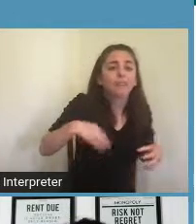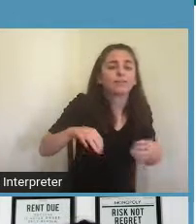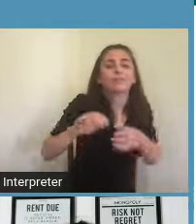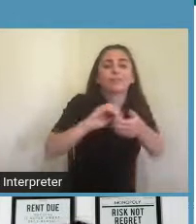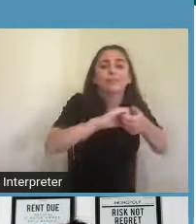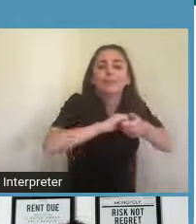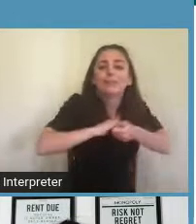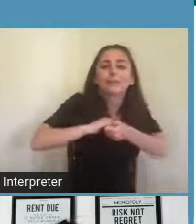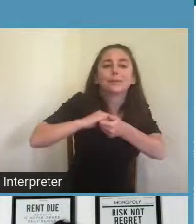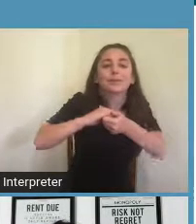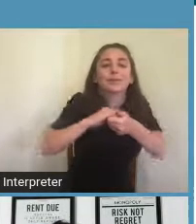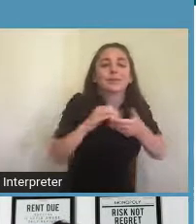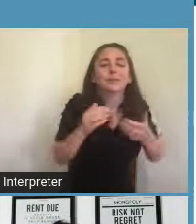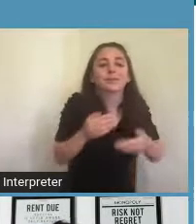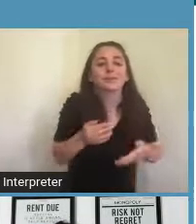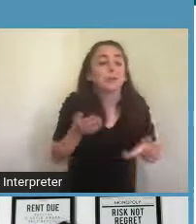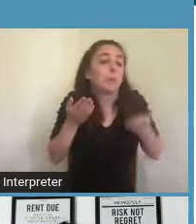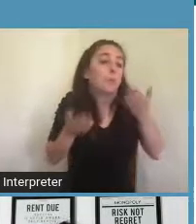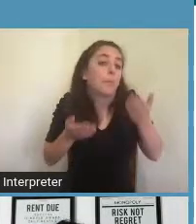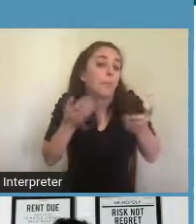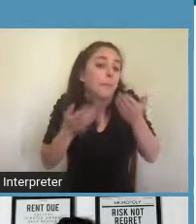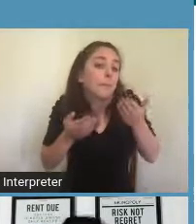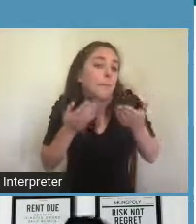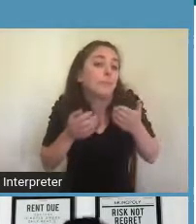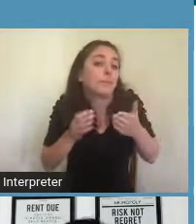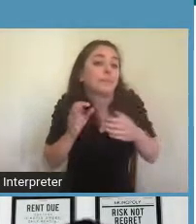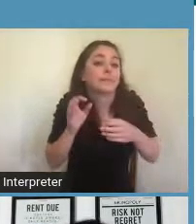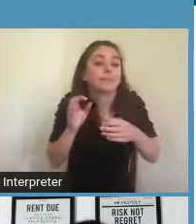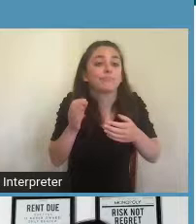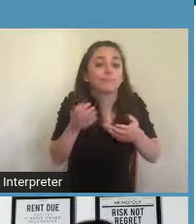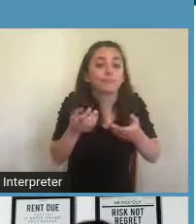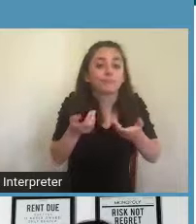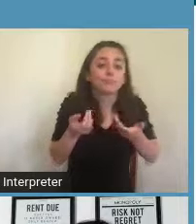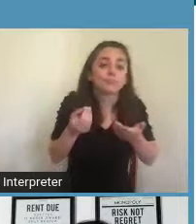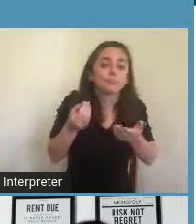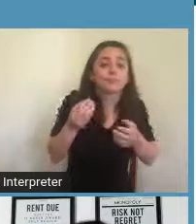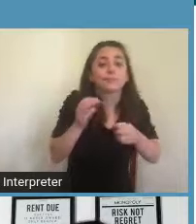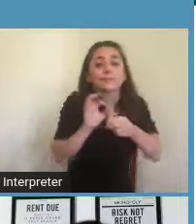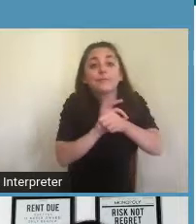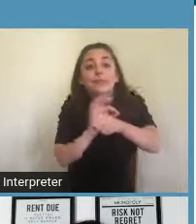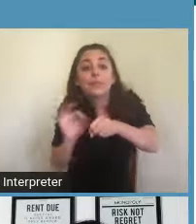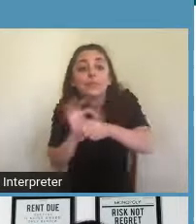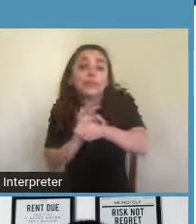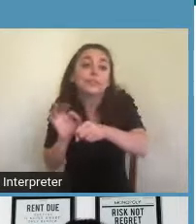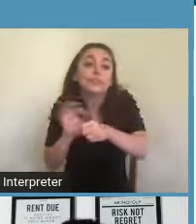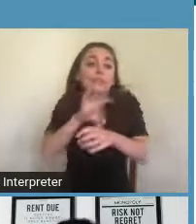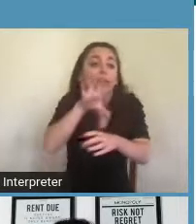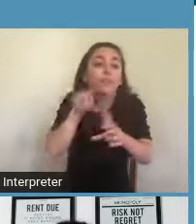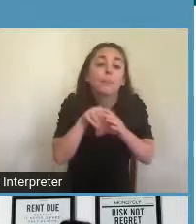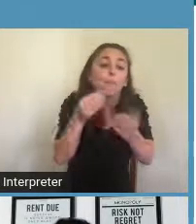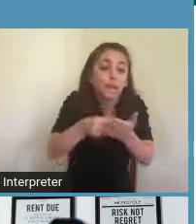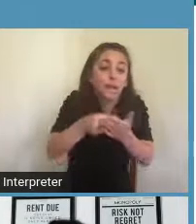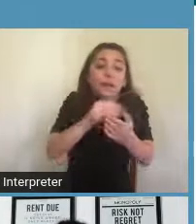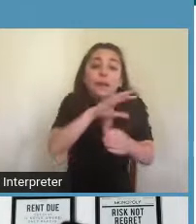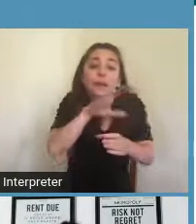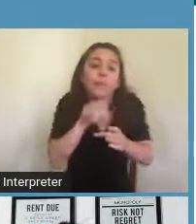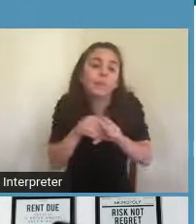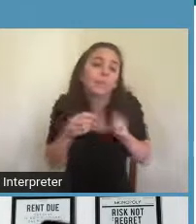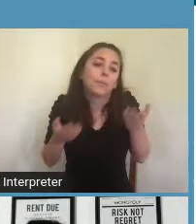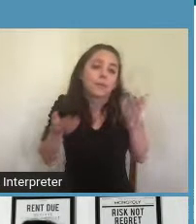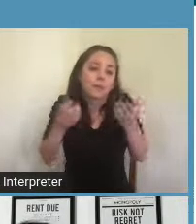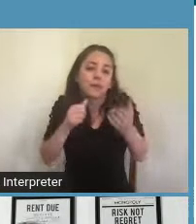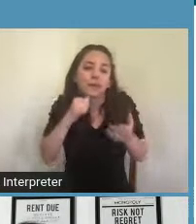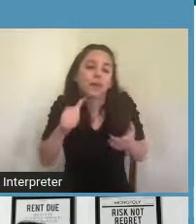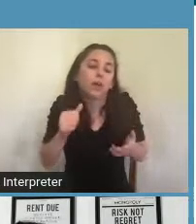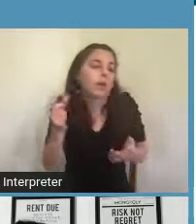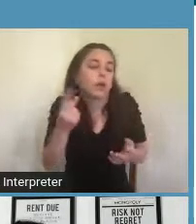And so sometimes there might be a financial exchange, but sometimes not. Sometimes there can be a great barter. So a couple of examples where this